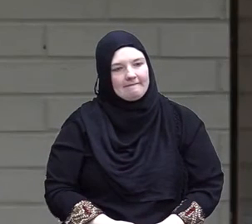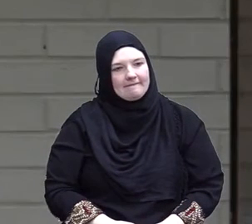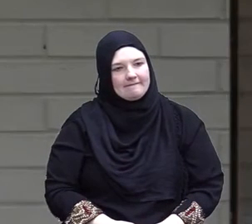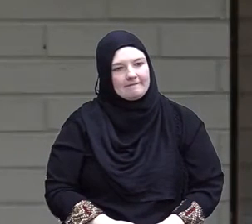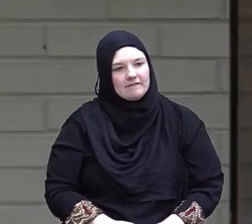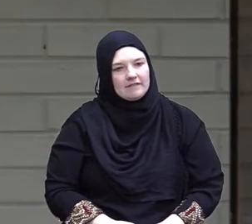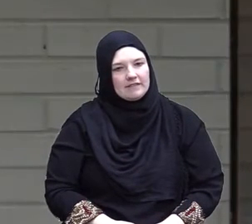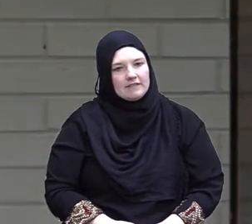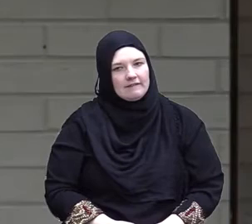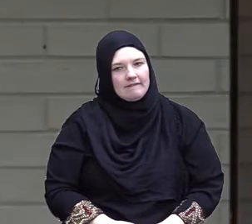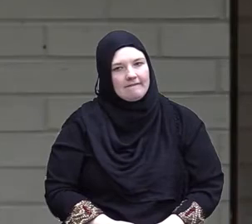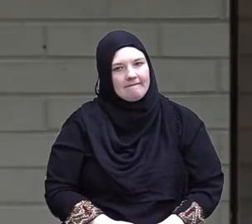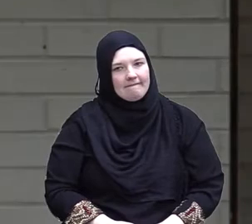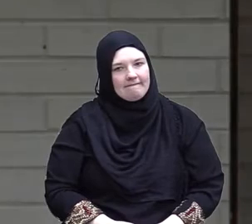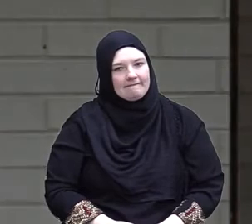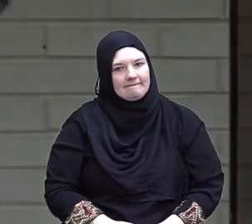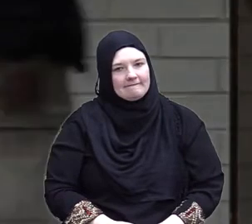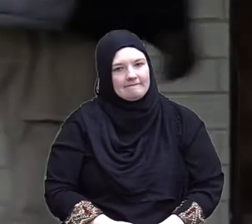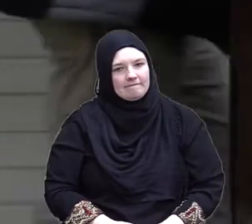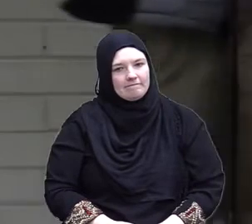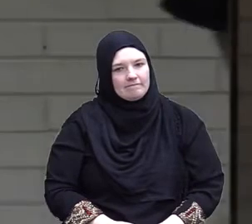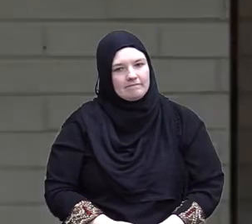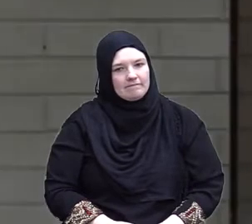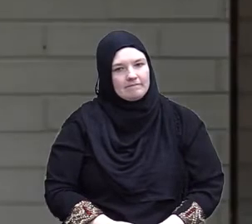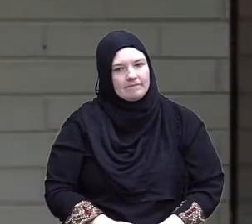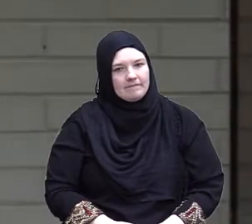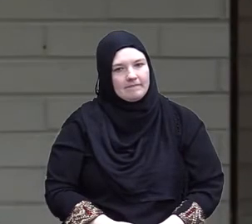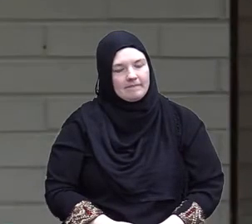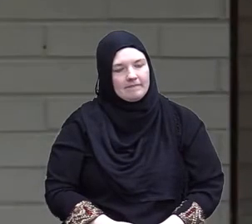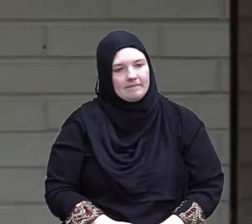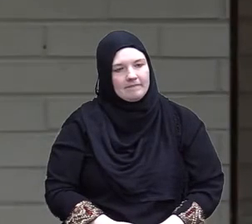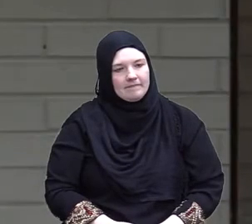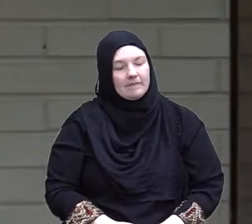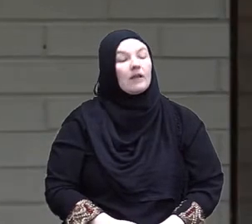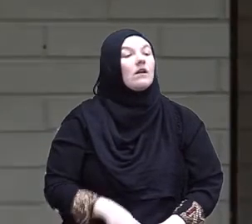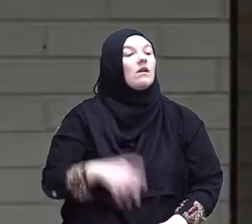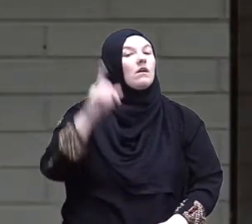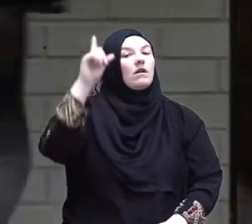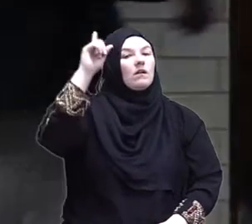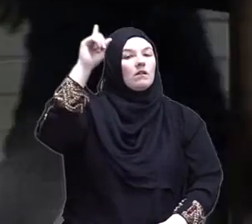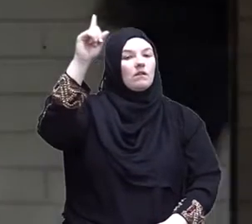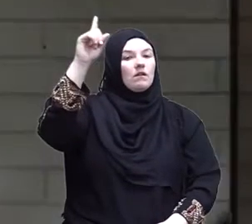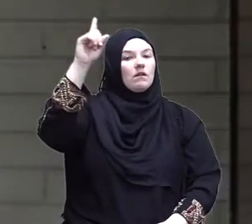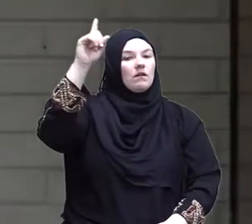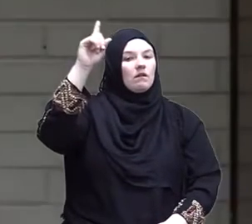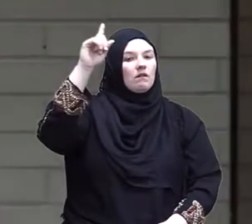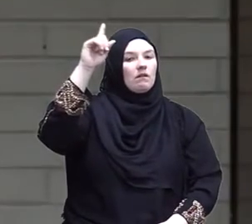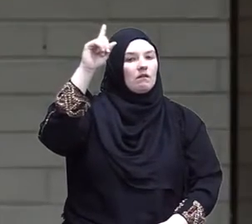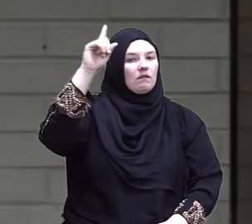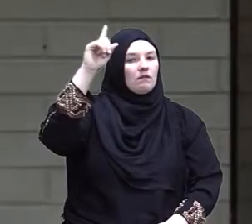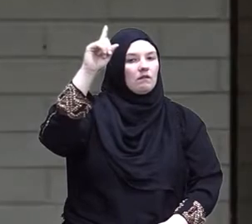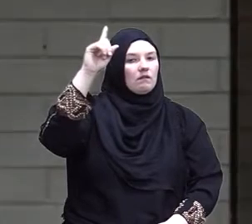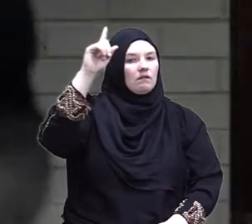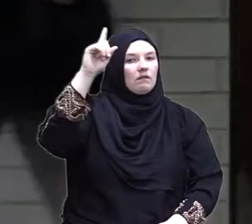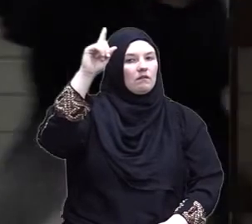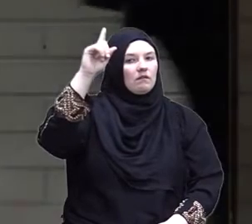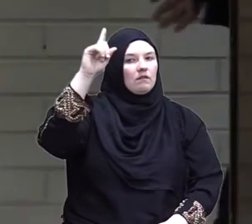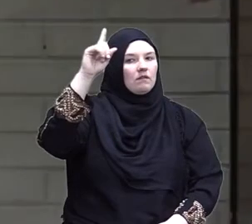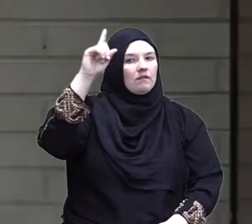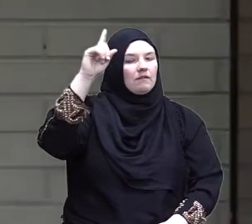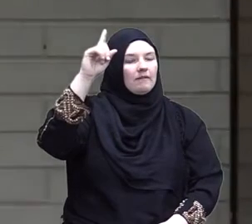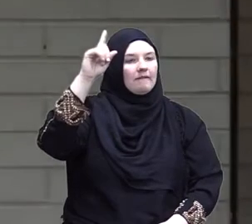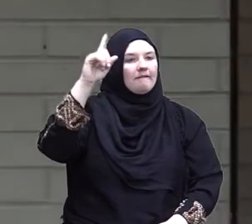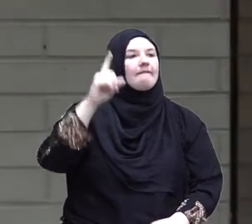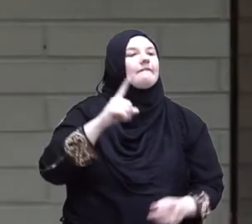are compelled. You see now? So to compel them, he brought them those things to identify which they